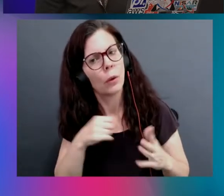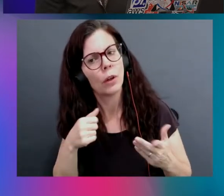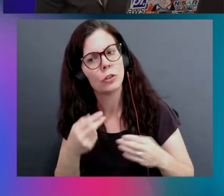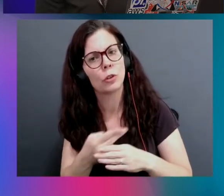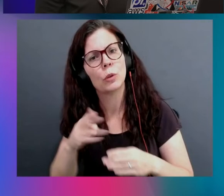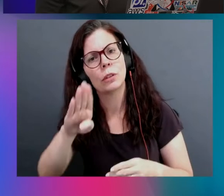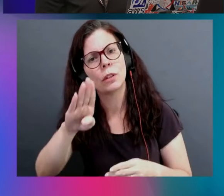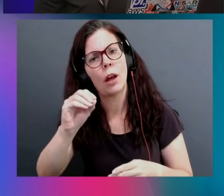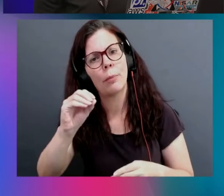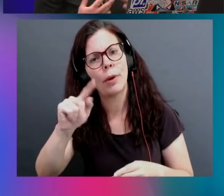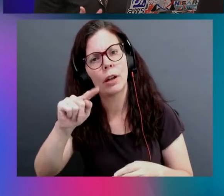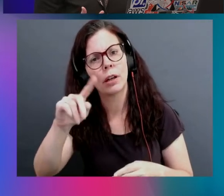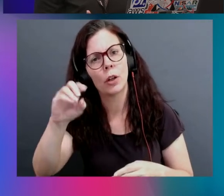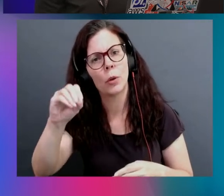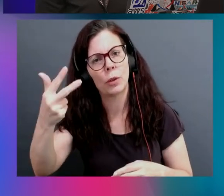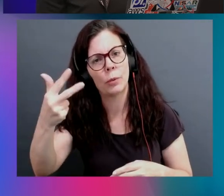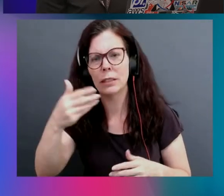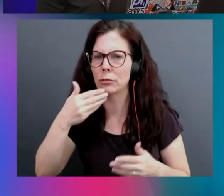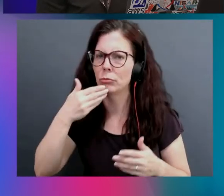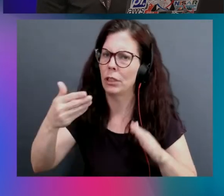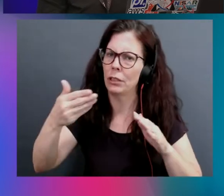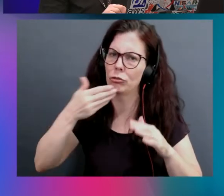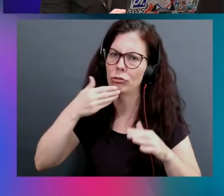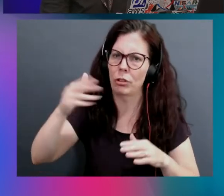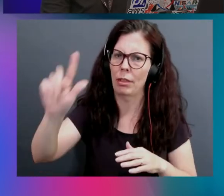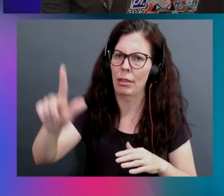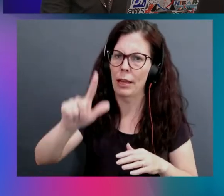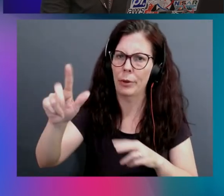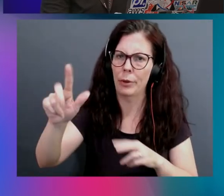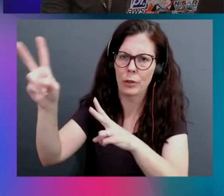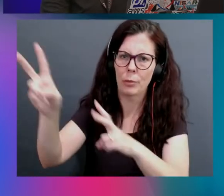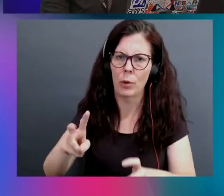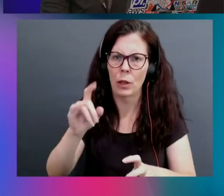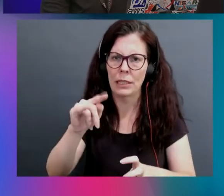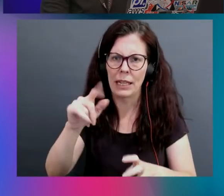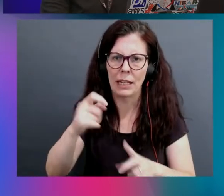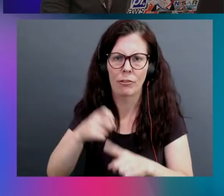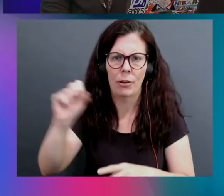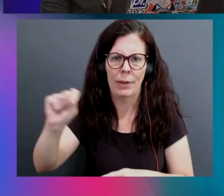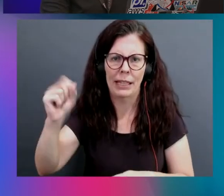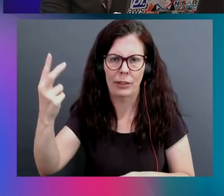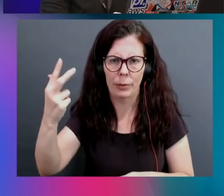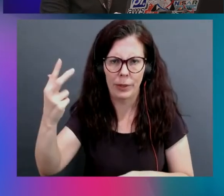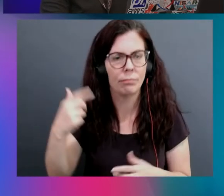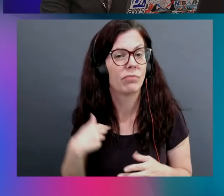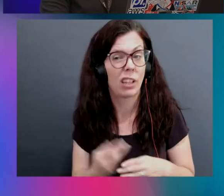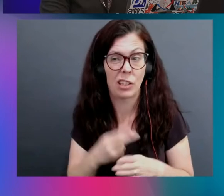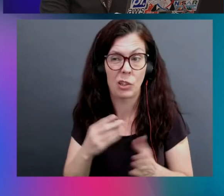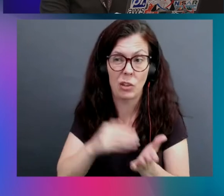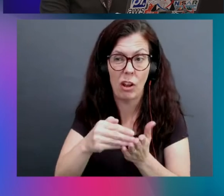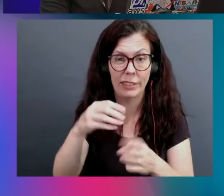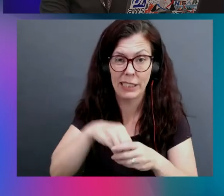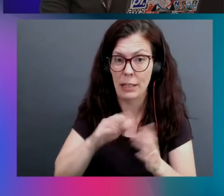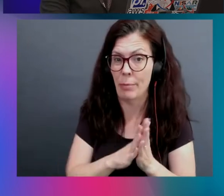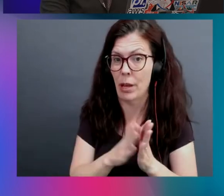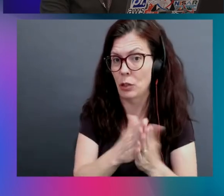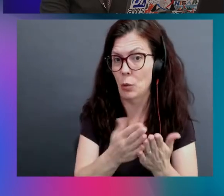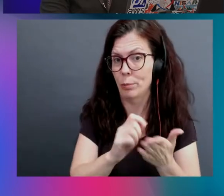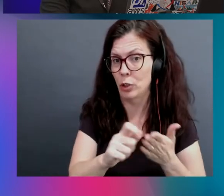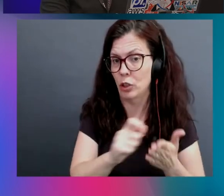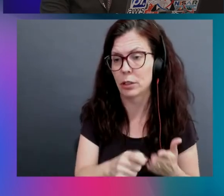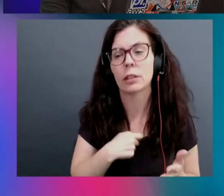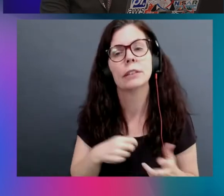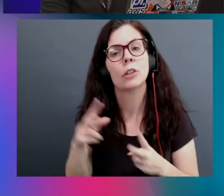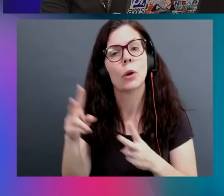is a really great library to pull data from S3. So you'll see I use that a lot in this notebook. So we'll grab a